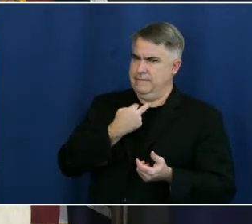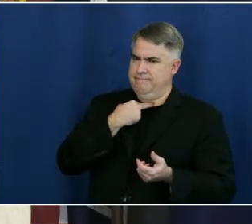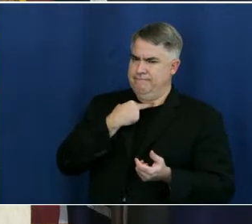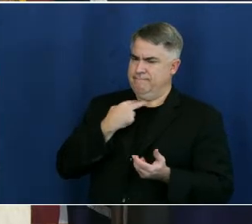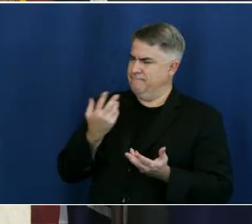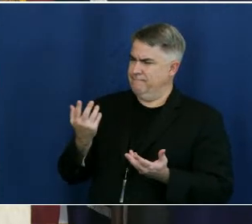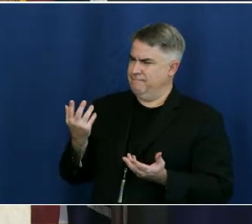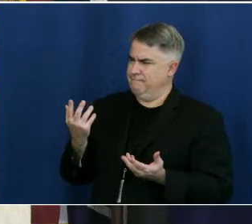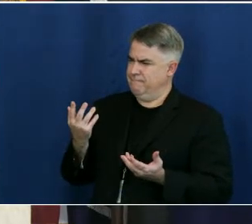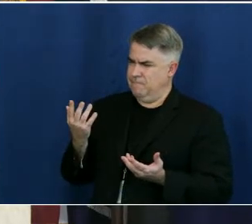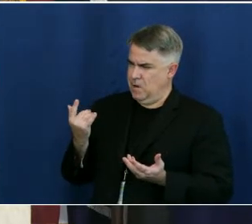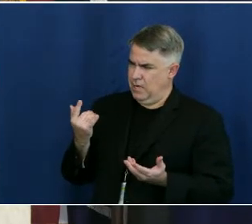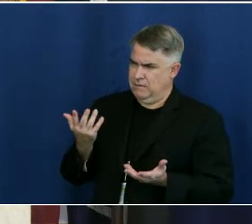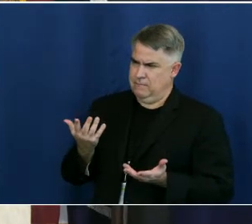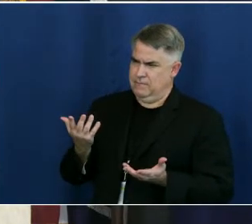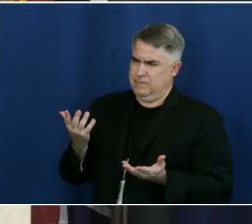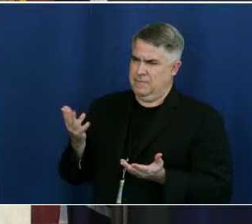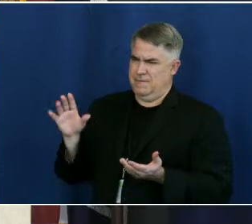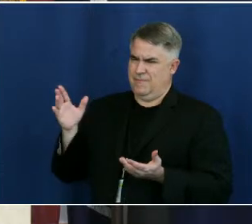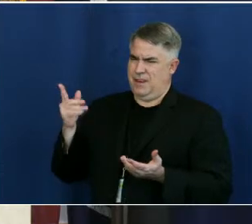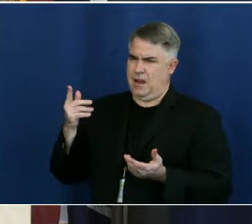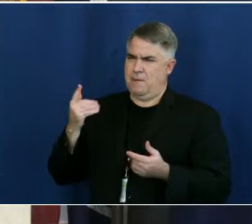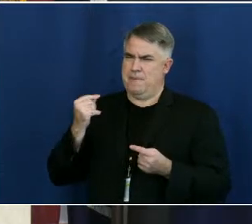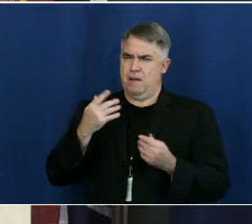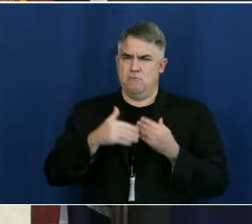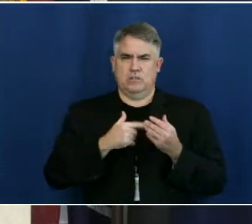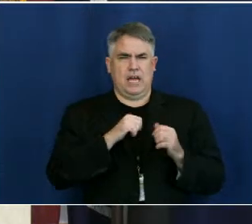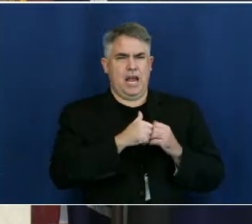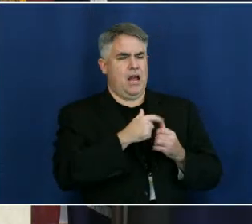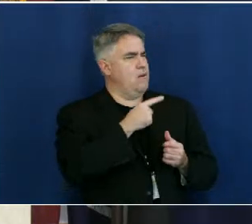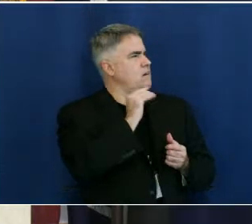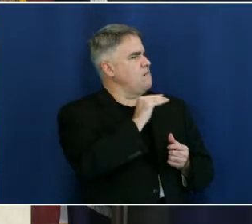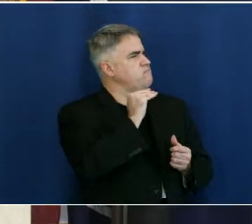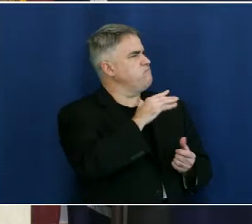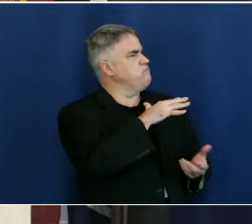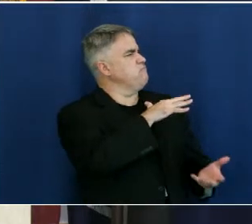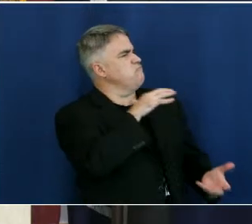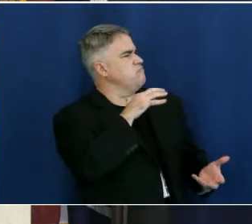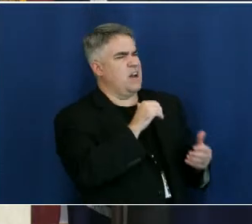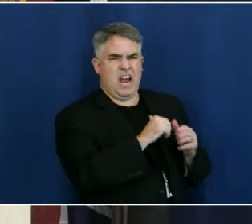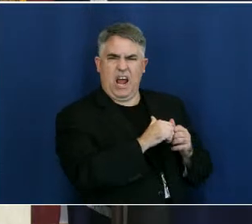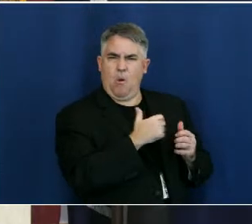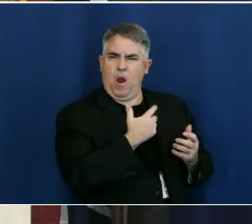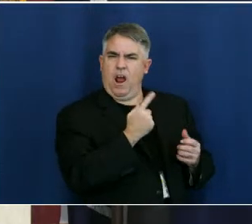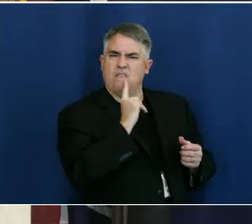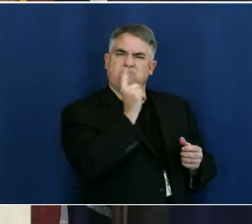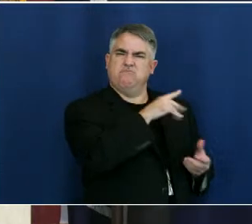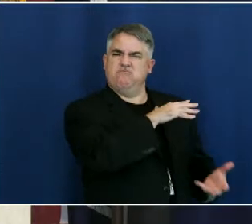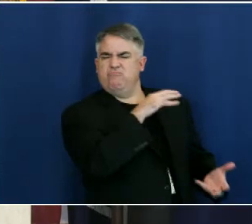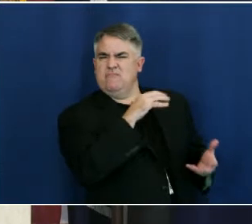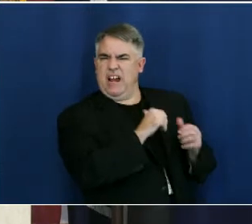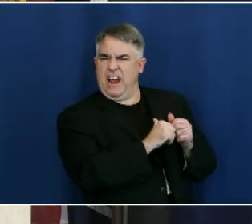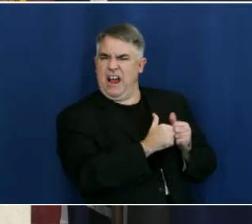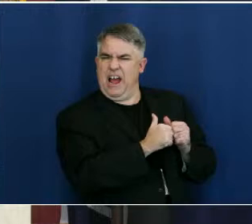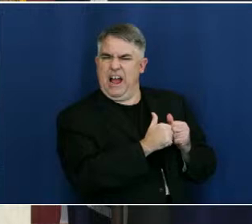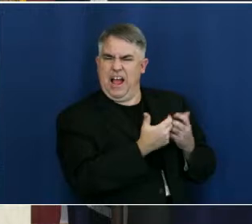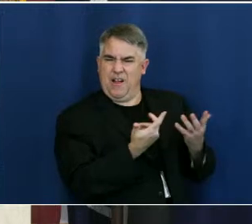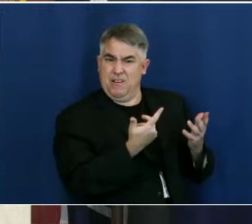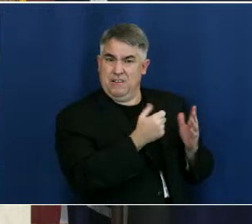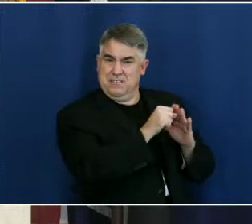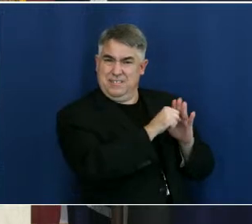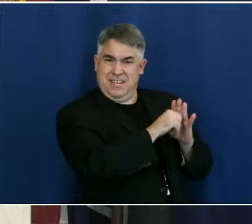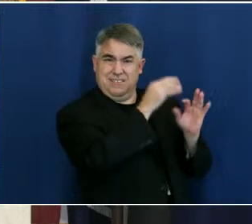clarity on how the process of obtaining vaccination doses works once the state is ready to allocate them. How